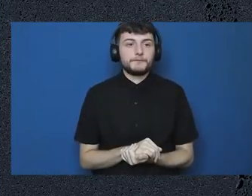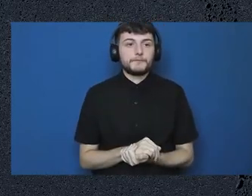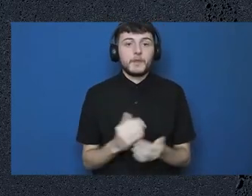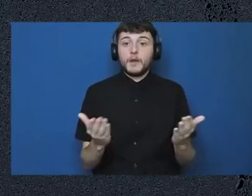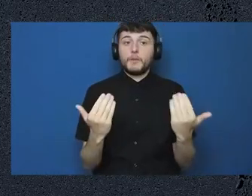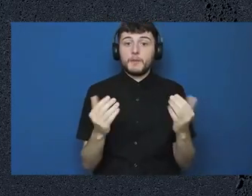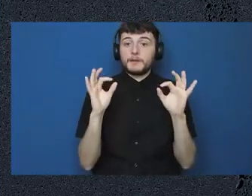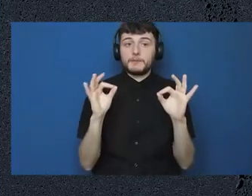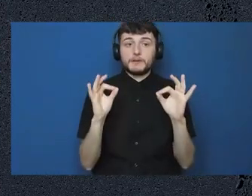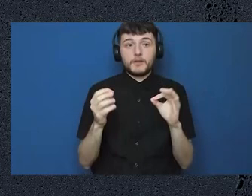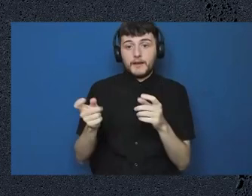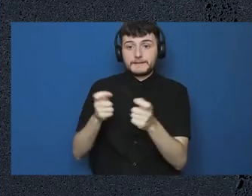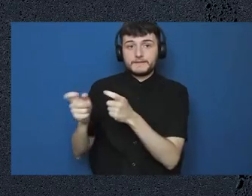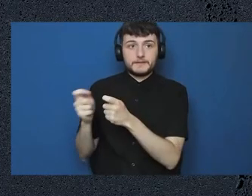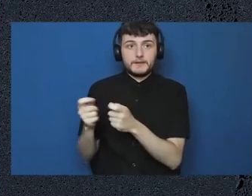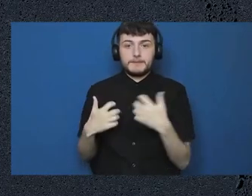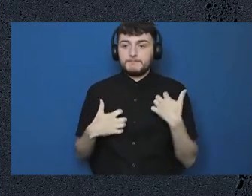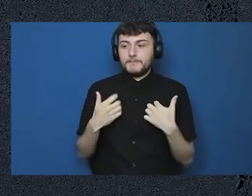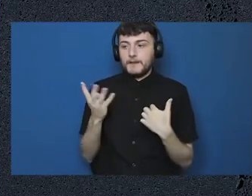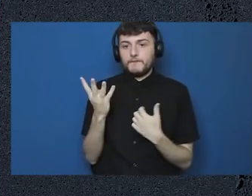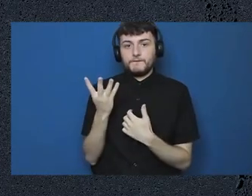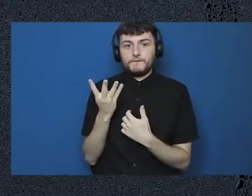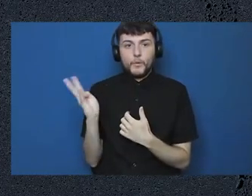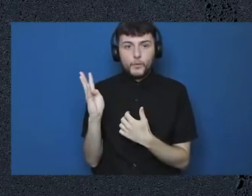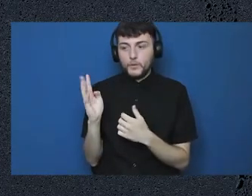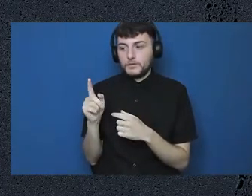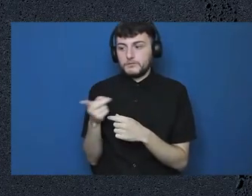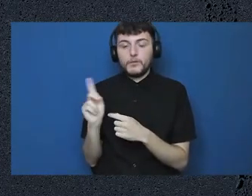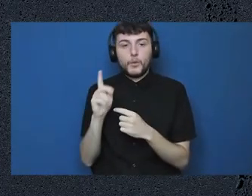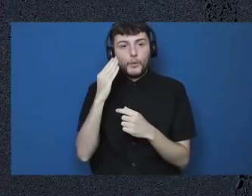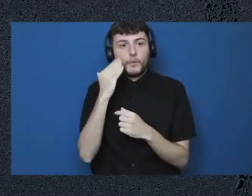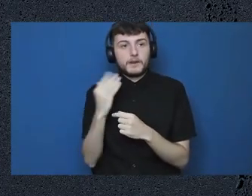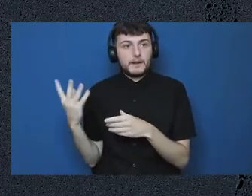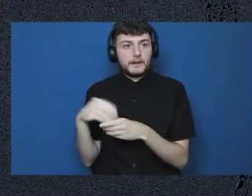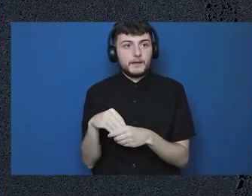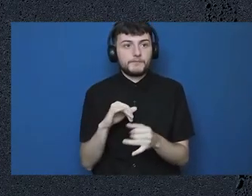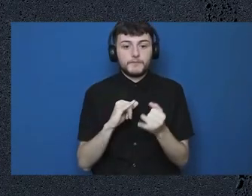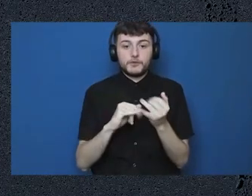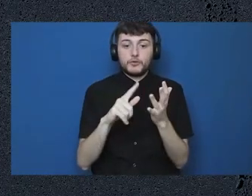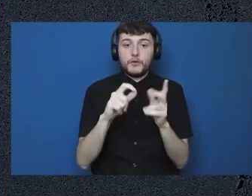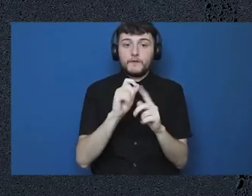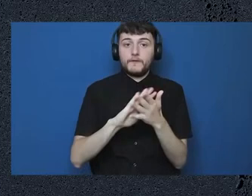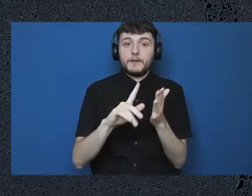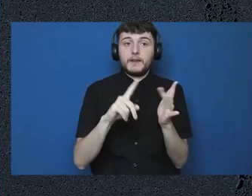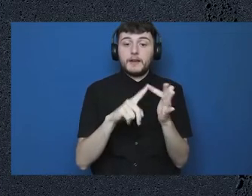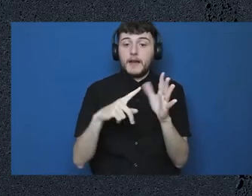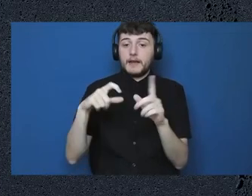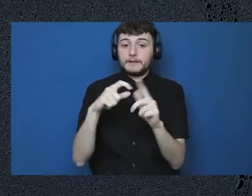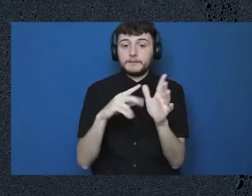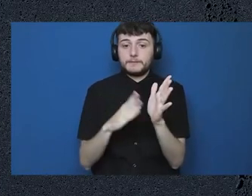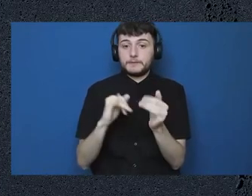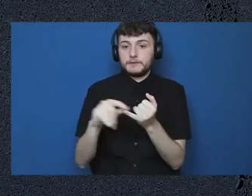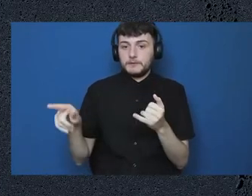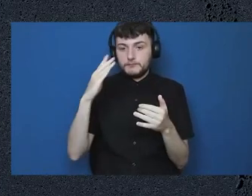these four women here today. We have Associate Professor Sophie Adams. She's Medical Director of the Mental Health Division at Austin